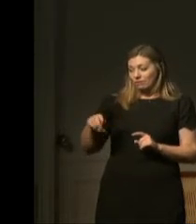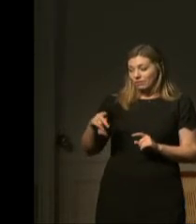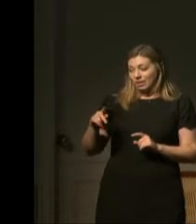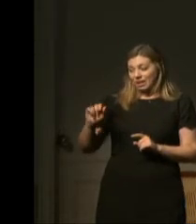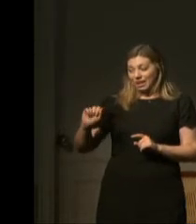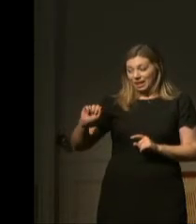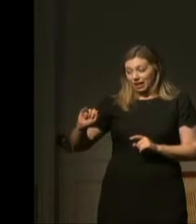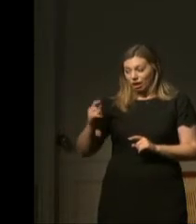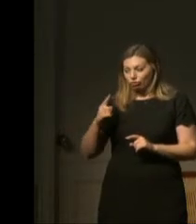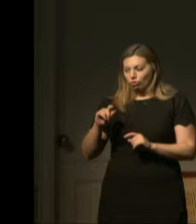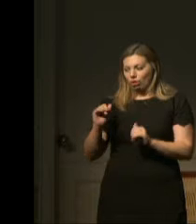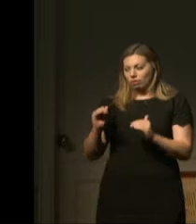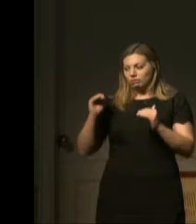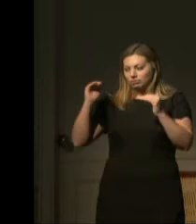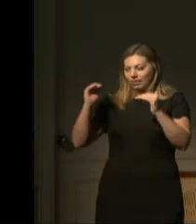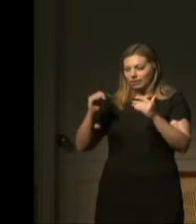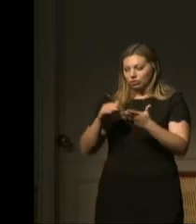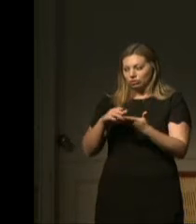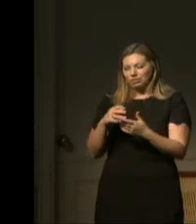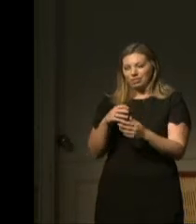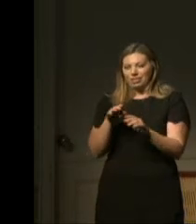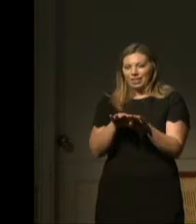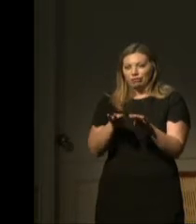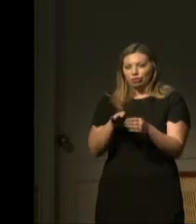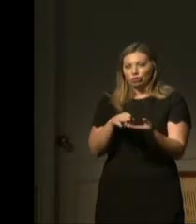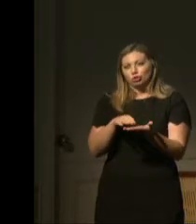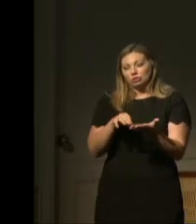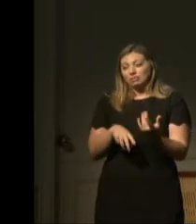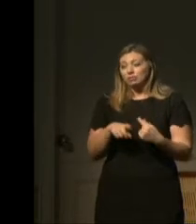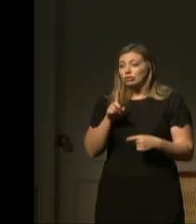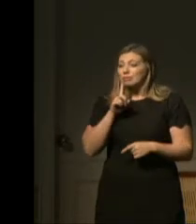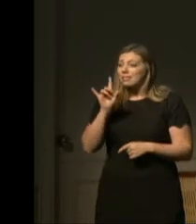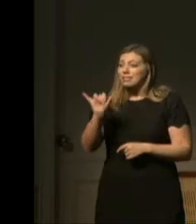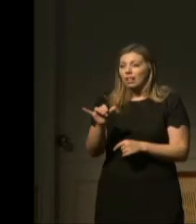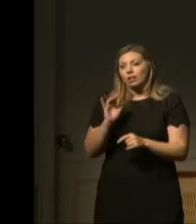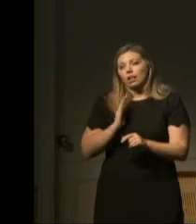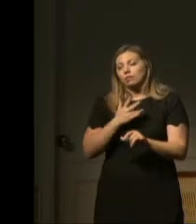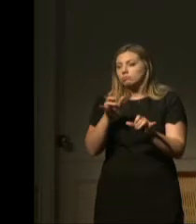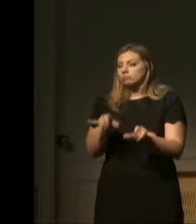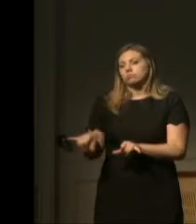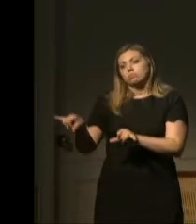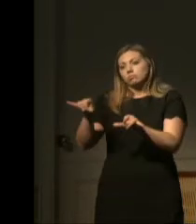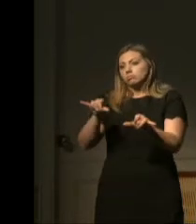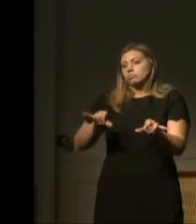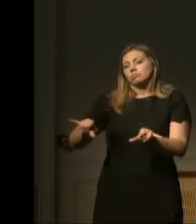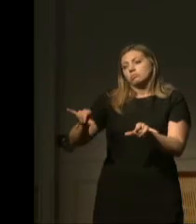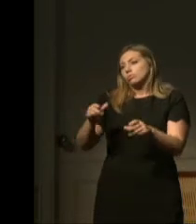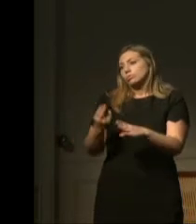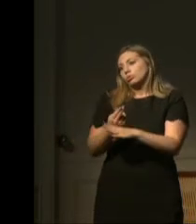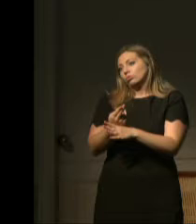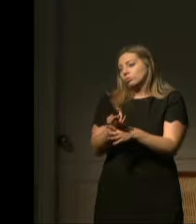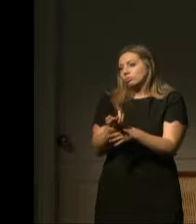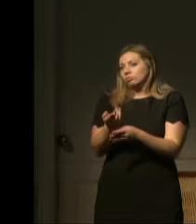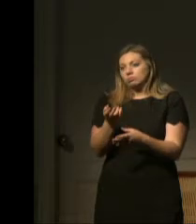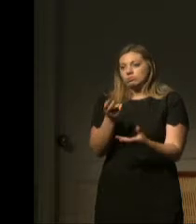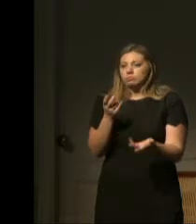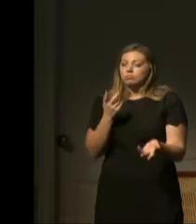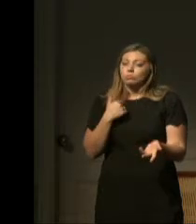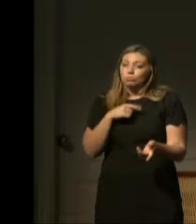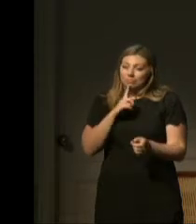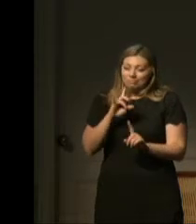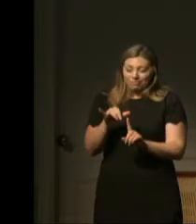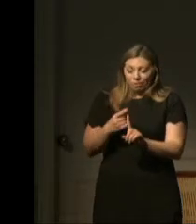classes. That CSV file, that is our lingua franca. That is the one, we talk about